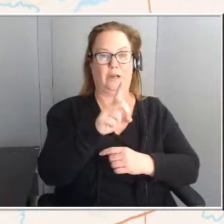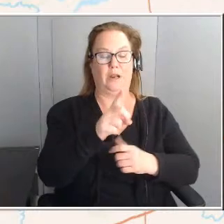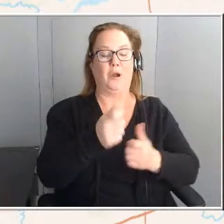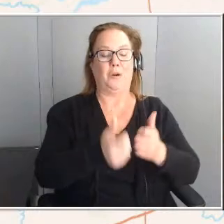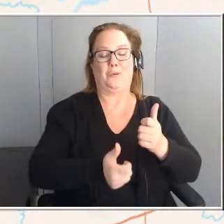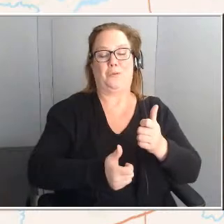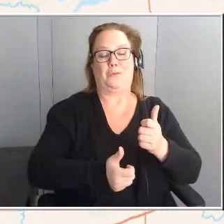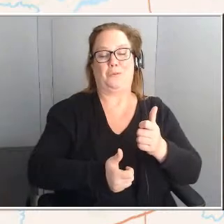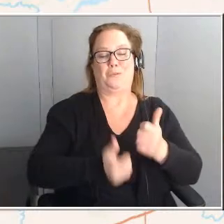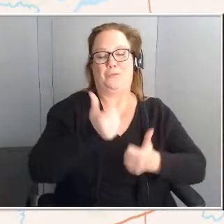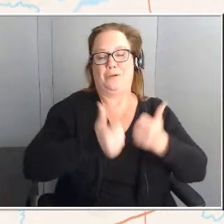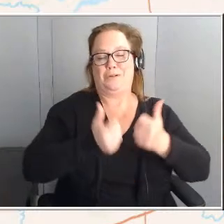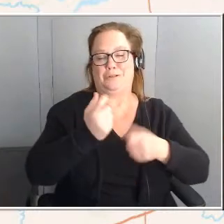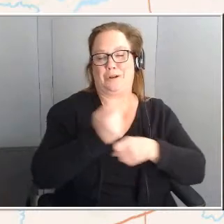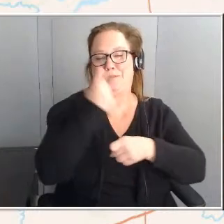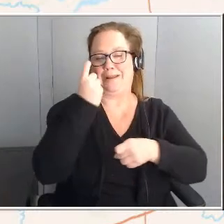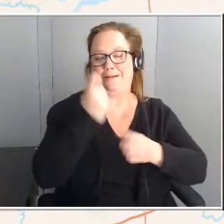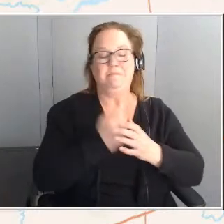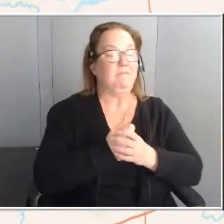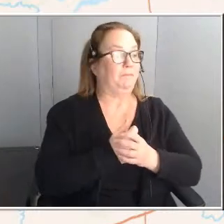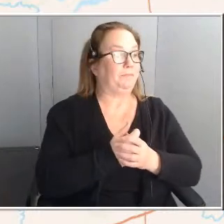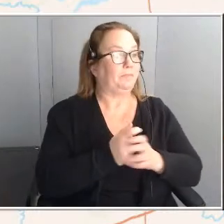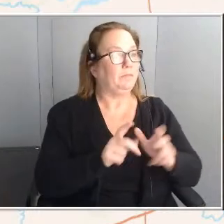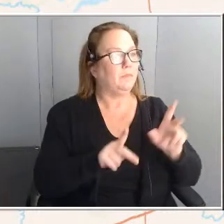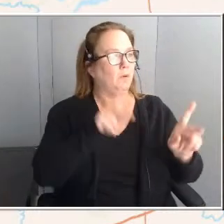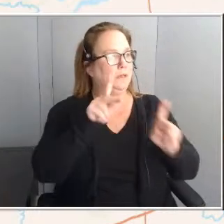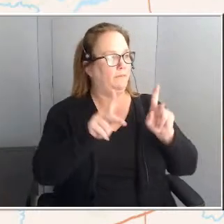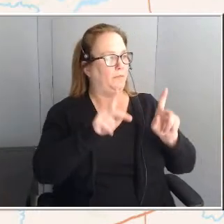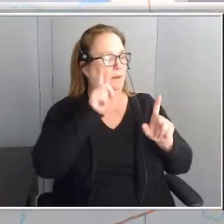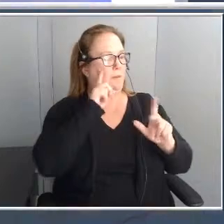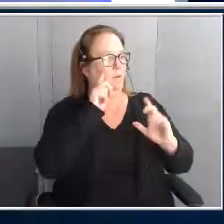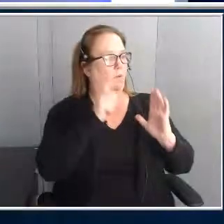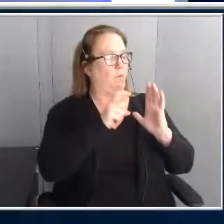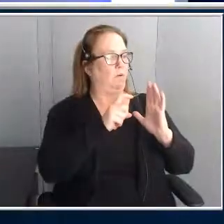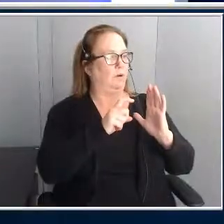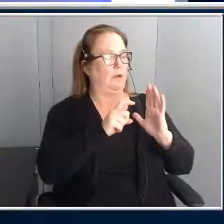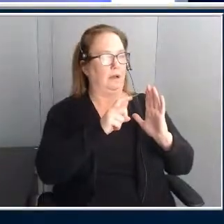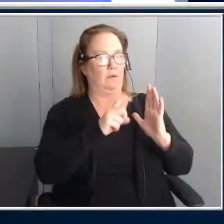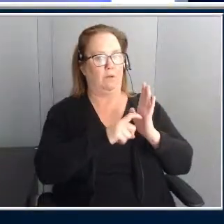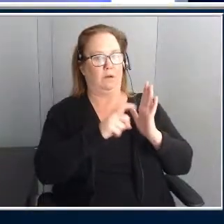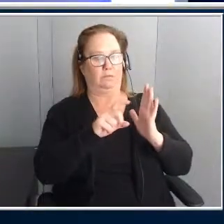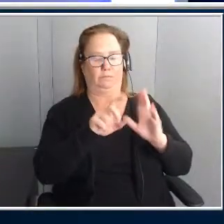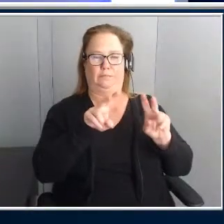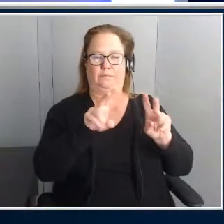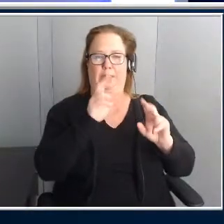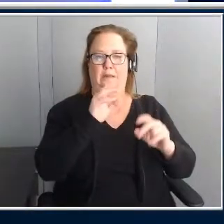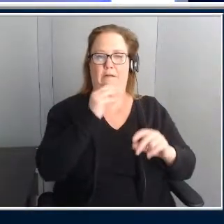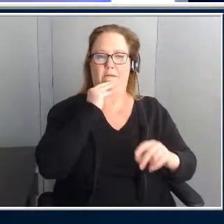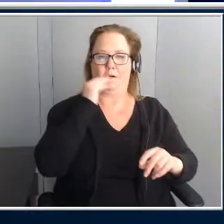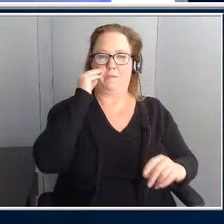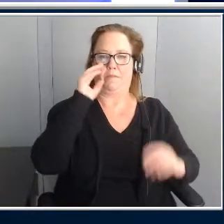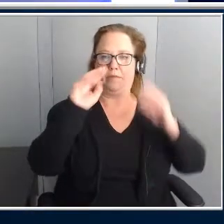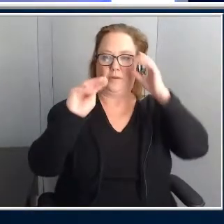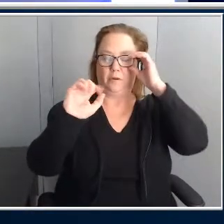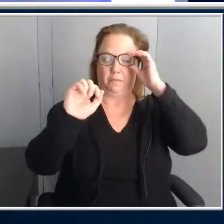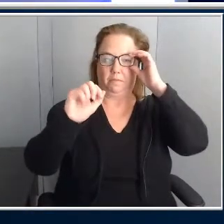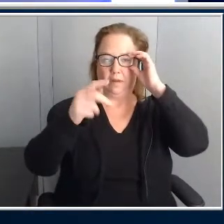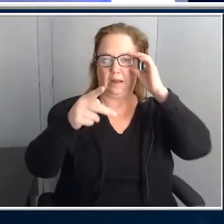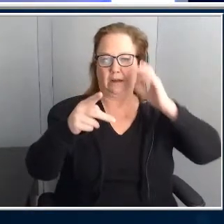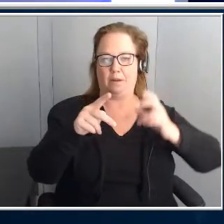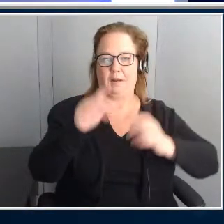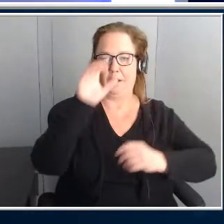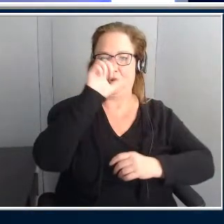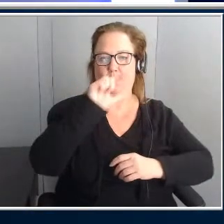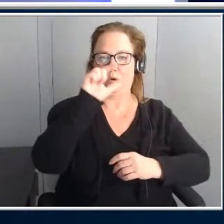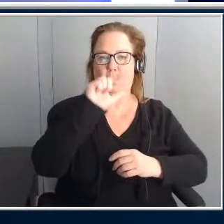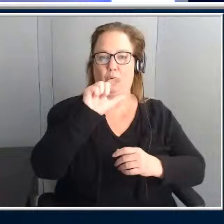win. So what does this mean for people watching at home right now, looking at that map? If they go and Google the sewer